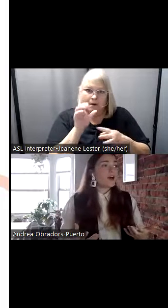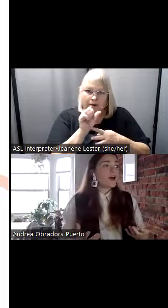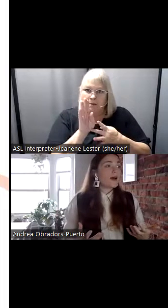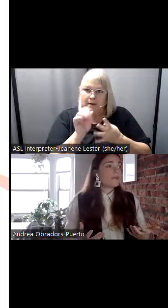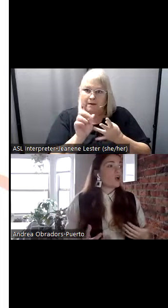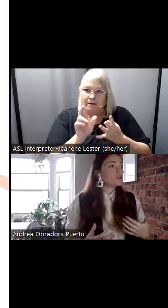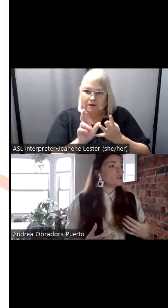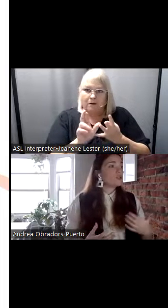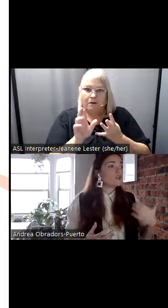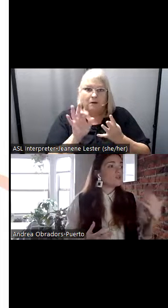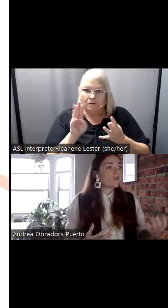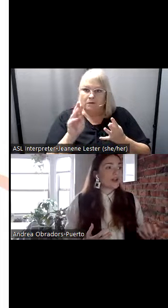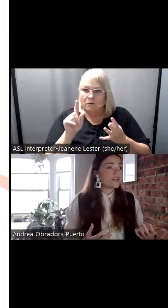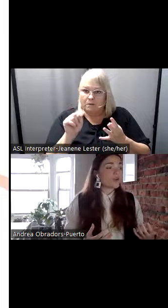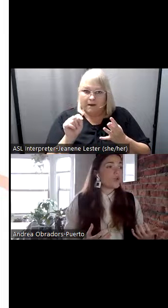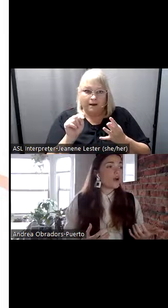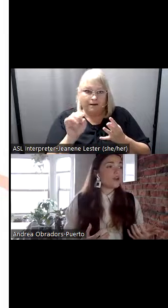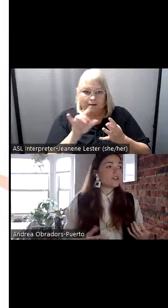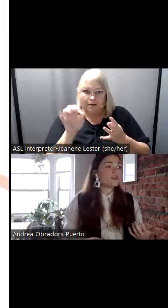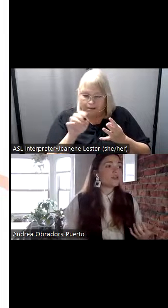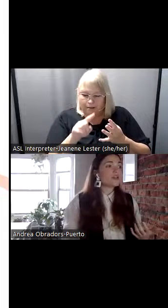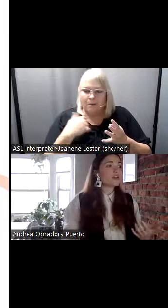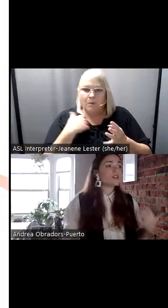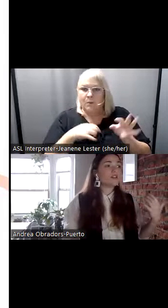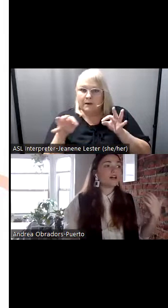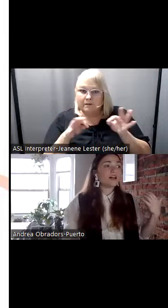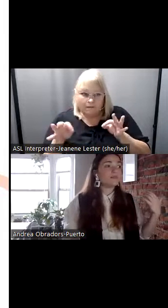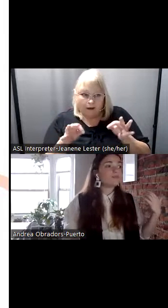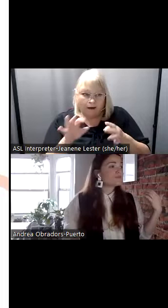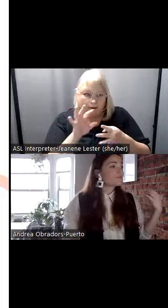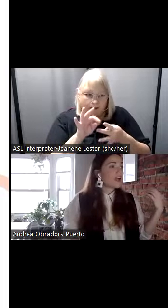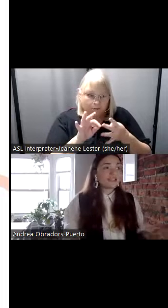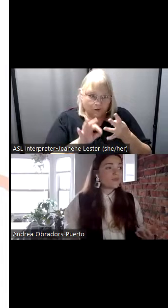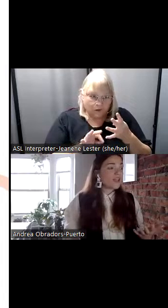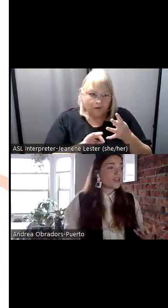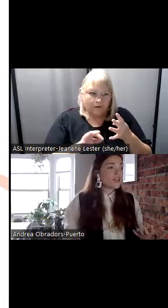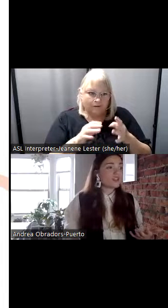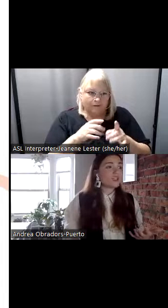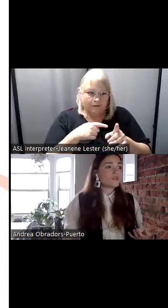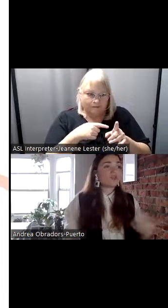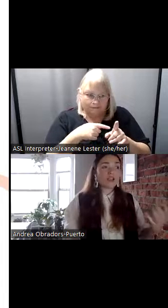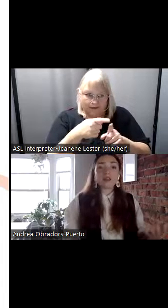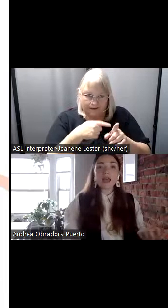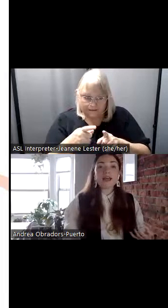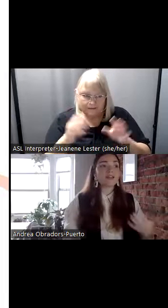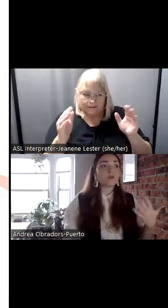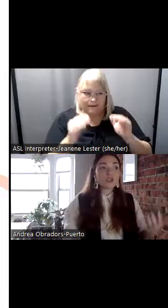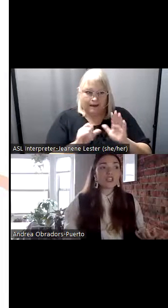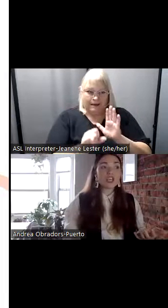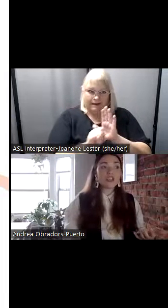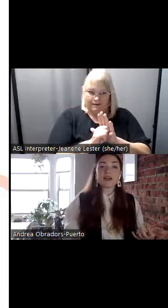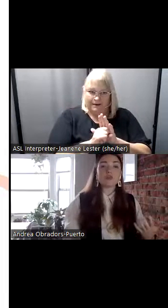format. Also redefining the required optional fields, identifying initiatives to recognize